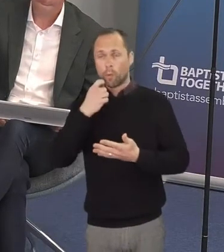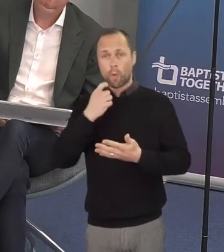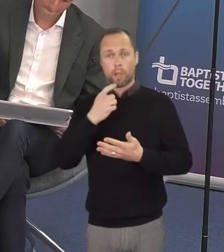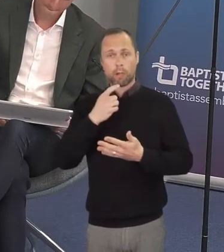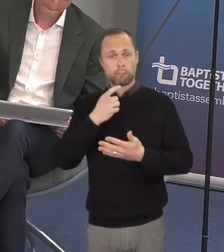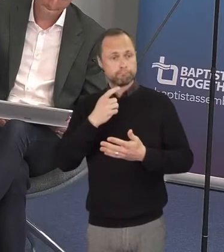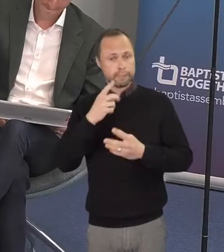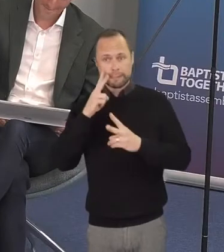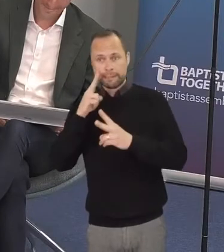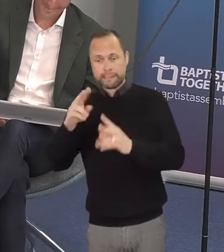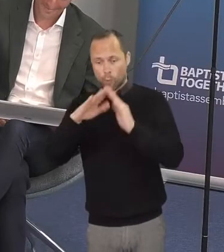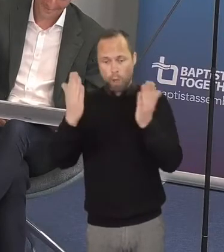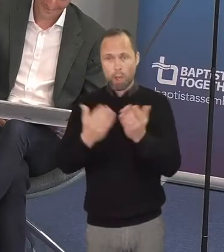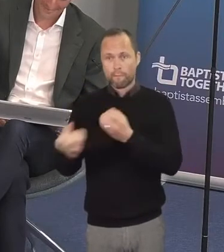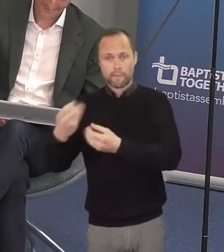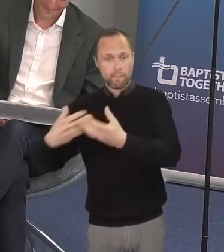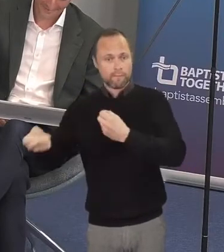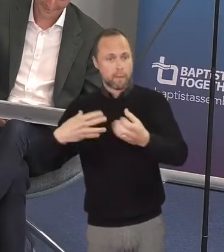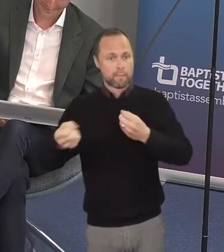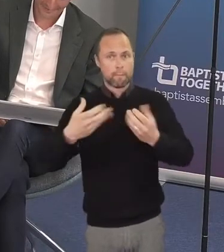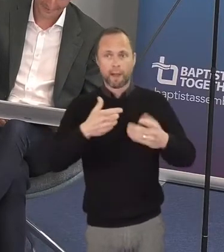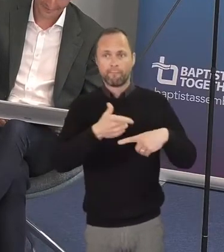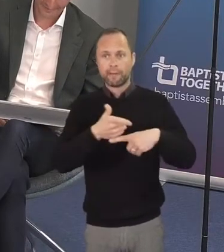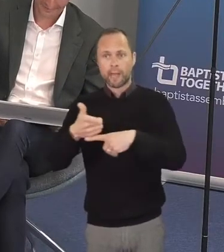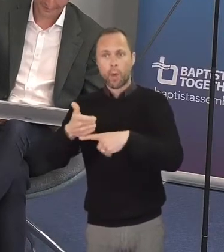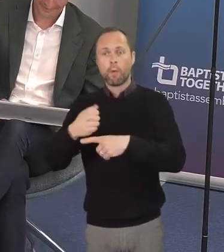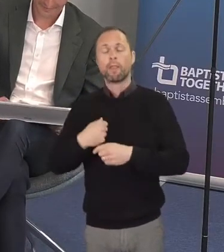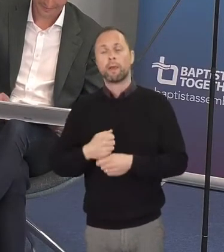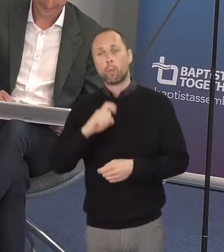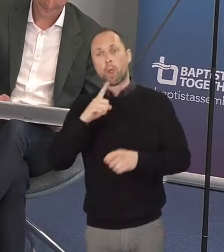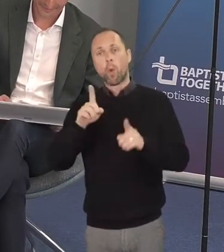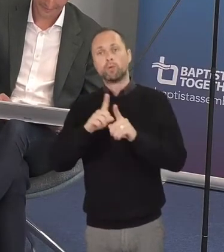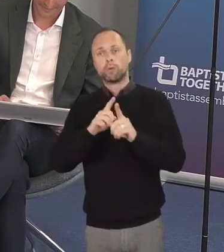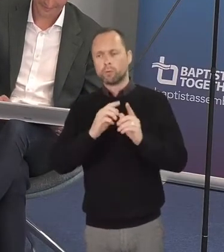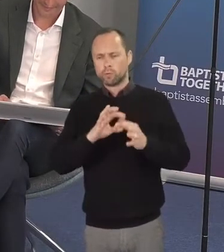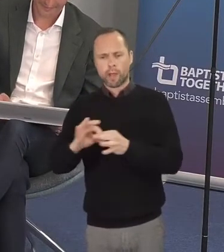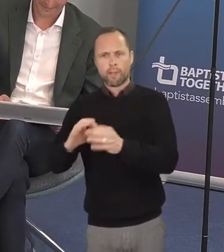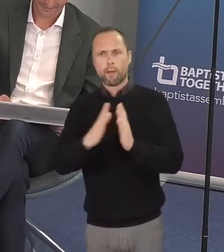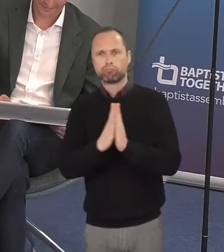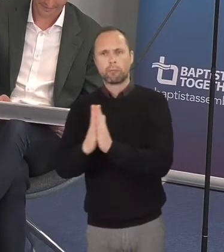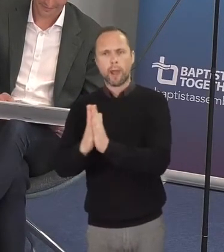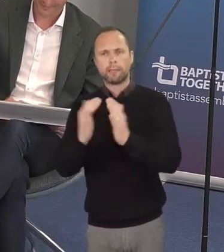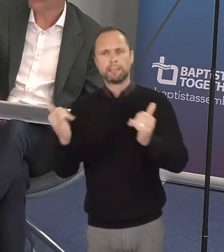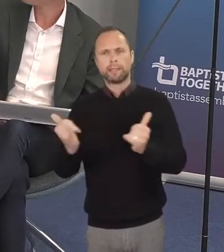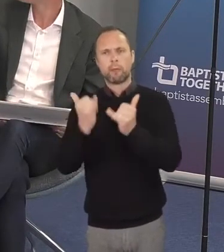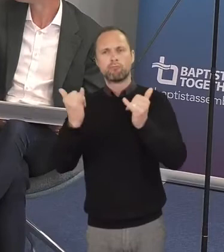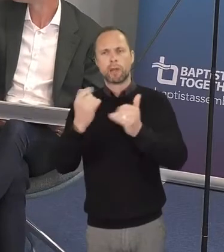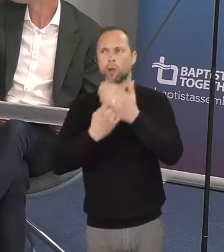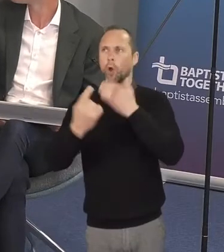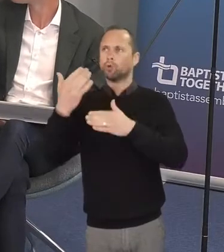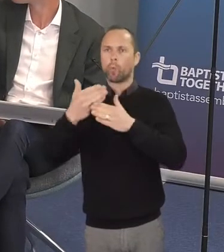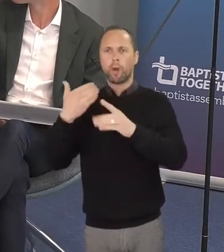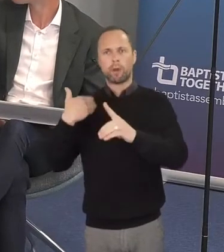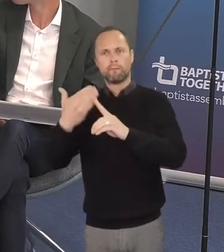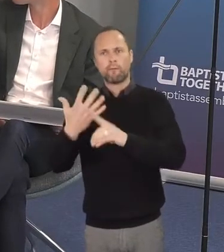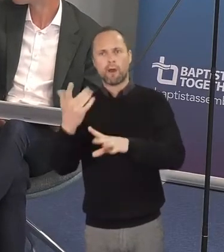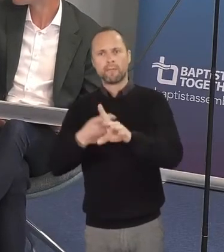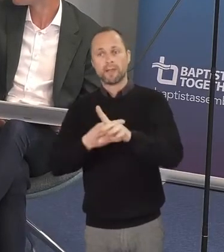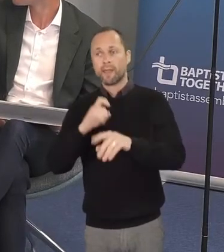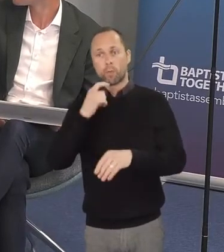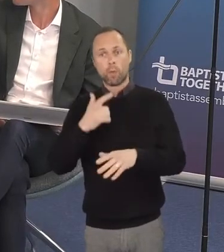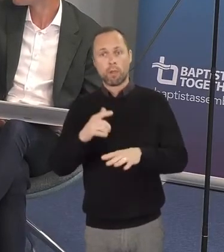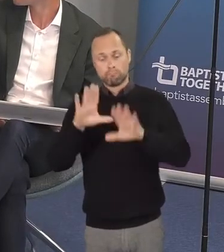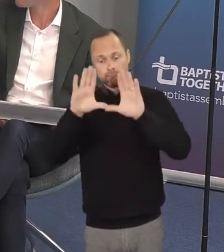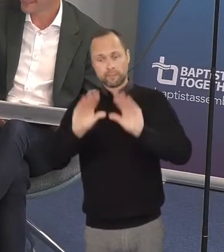around the world, and of course we're going to come together in a time of prayer and to celebrate what God has been doing. And then we're going to have the chance to finish